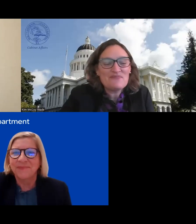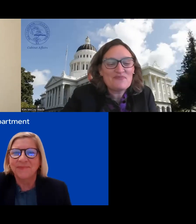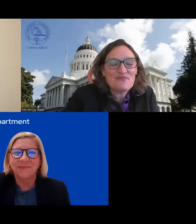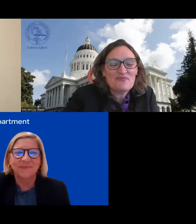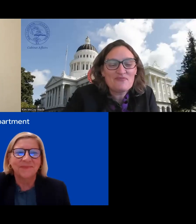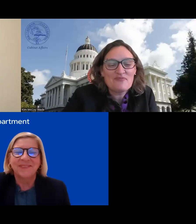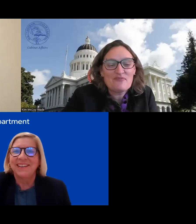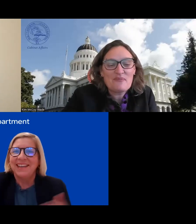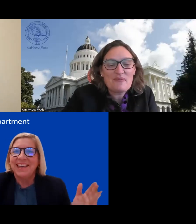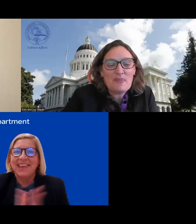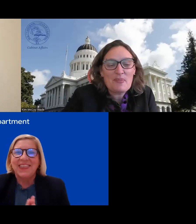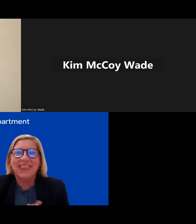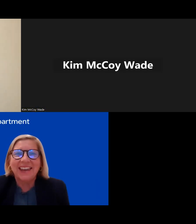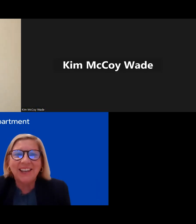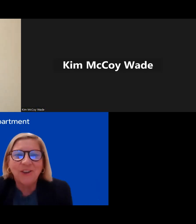everybody.